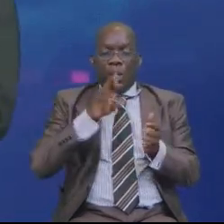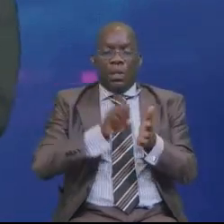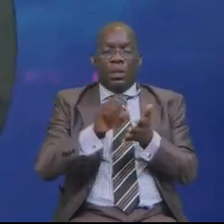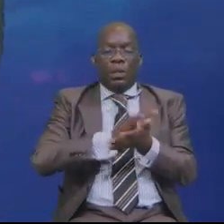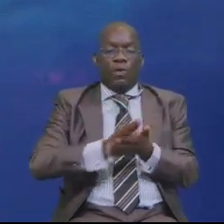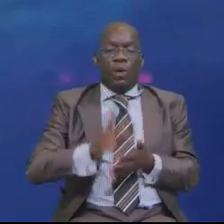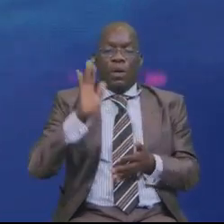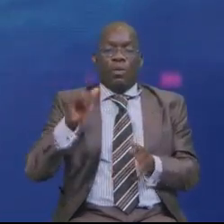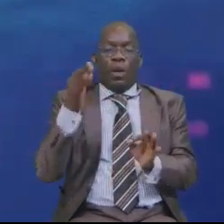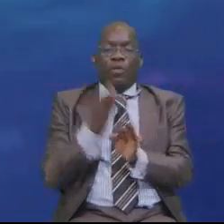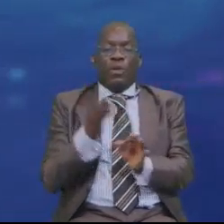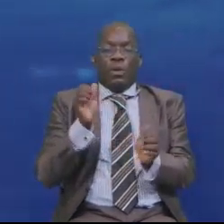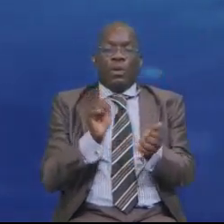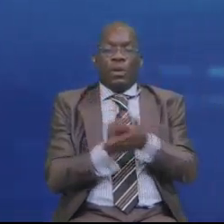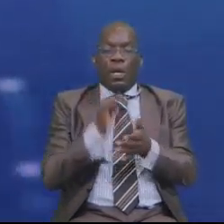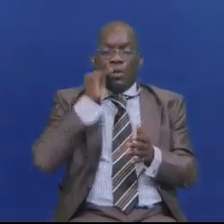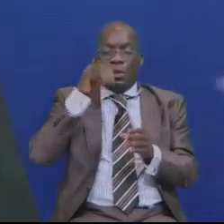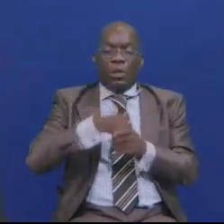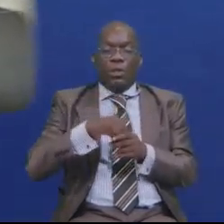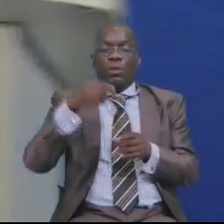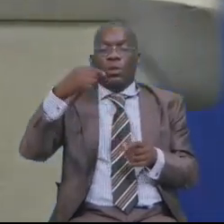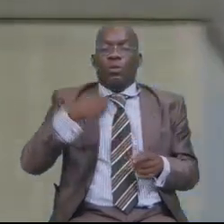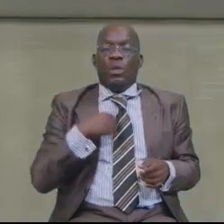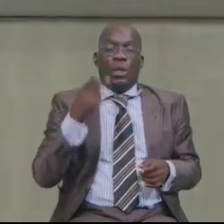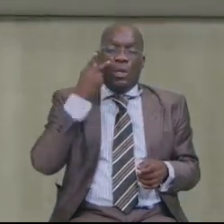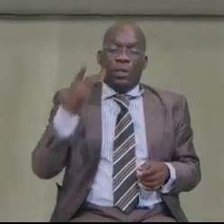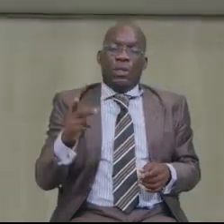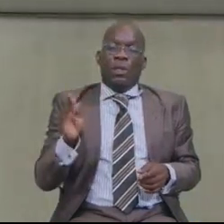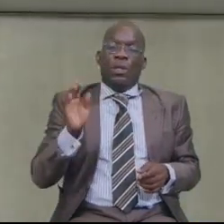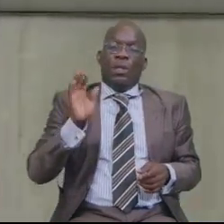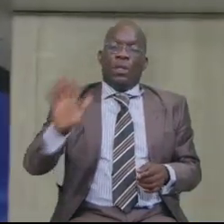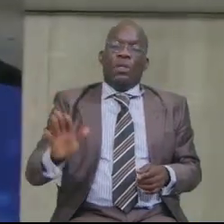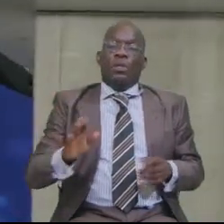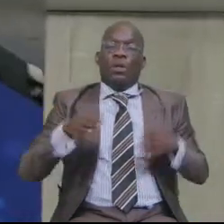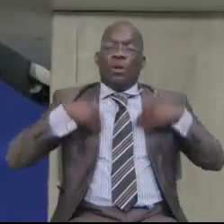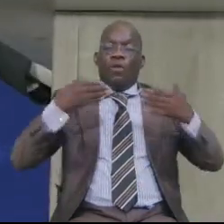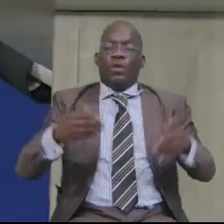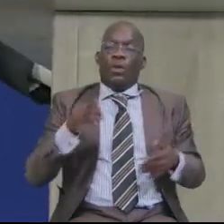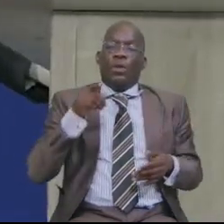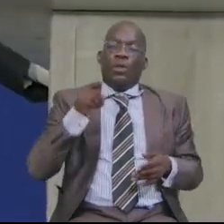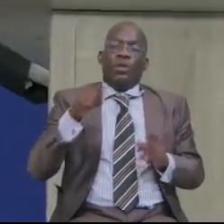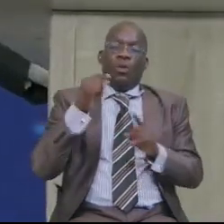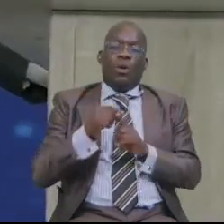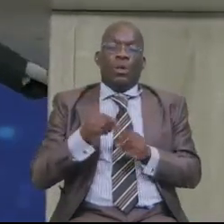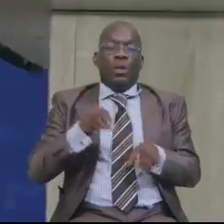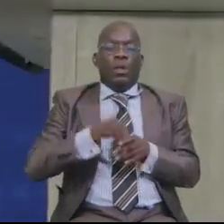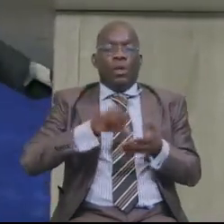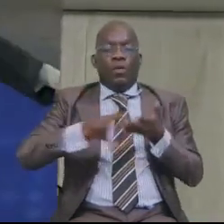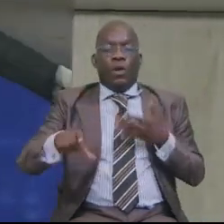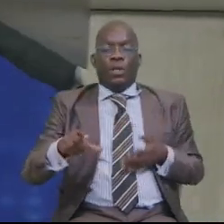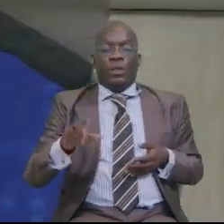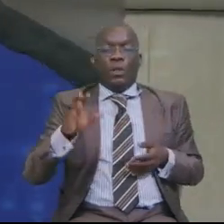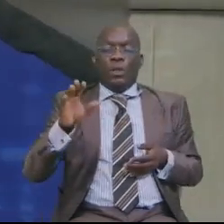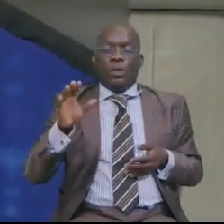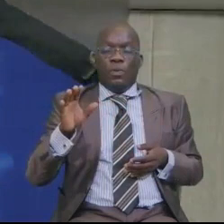faith that is in me. Look at his confession, proclamation in verse 19. It says, whereupon,